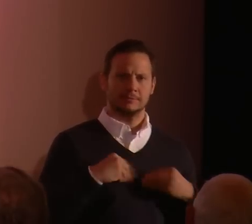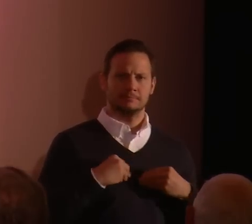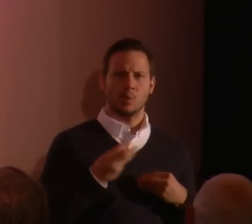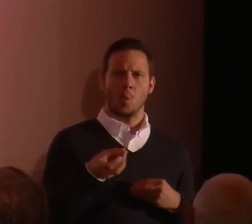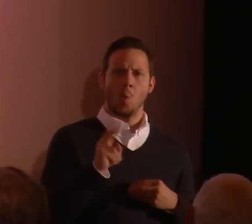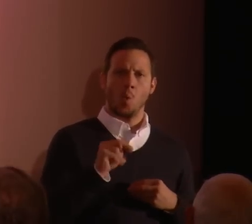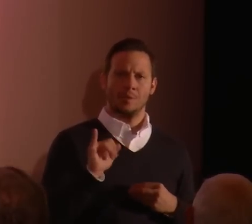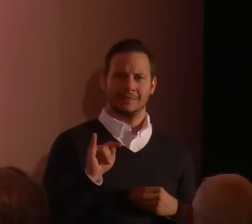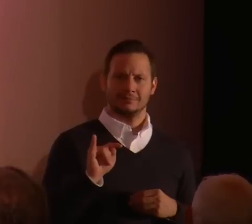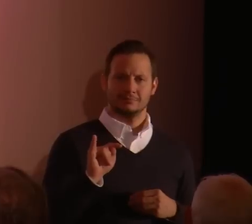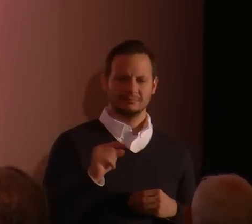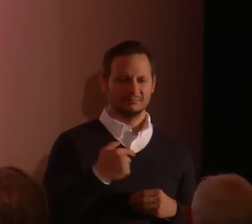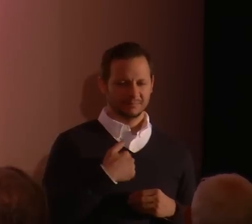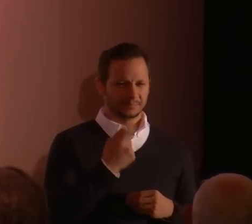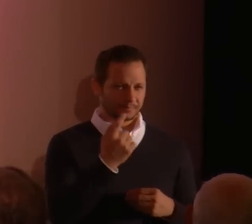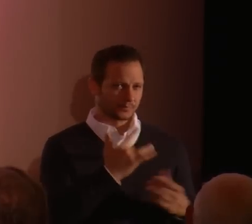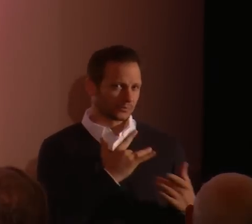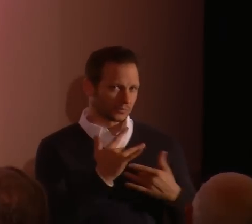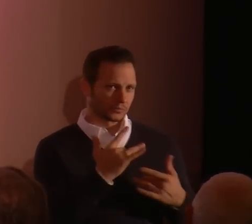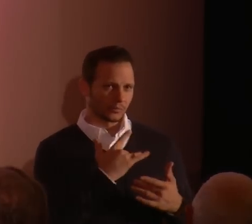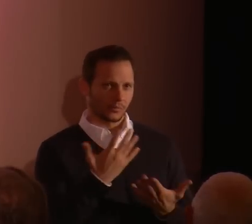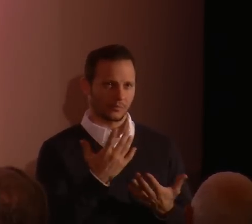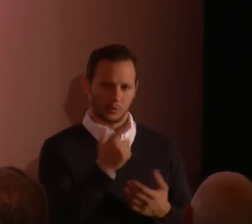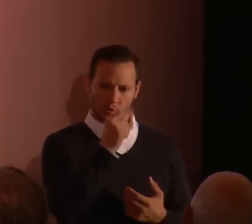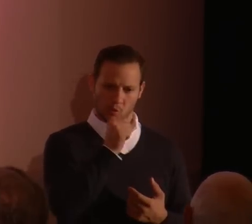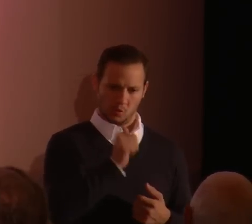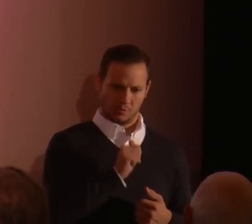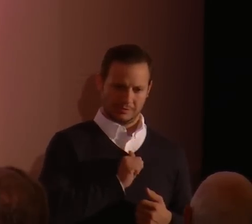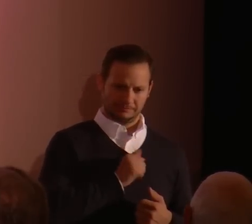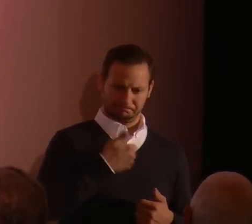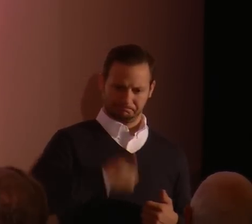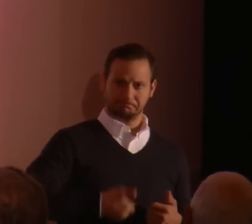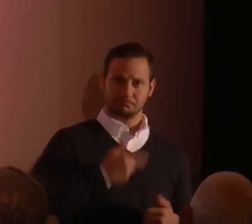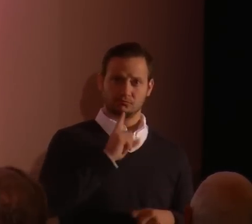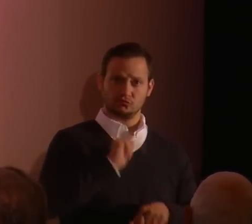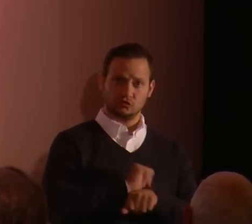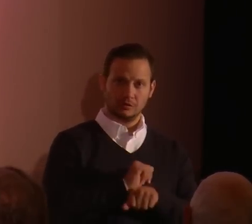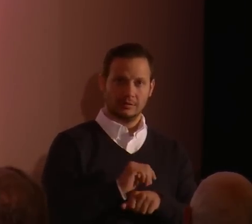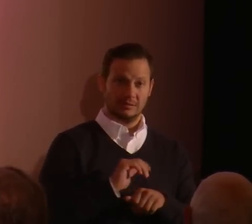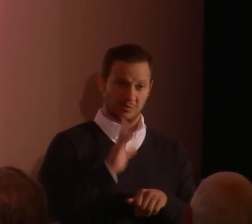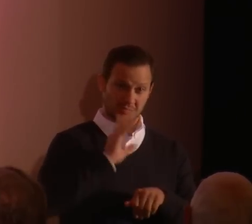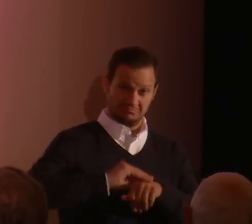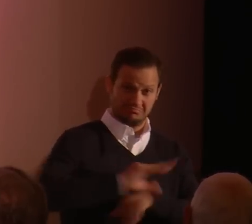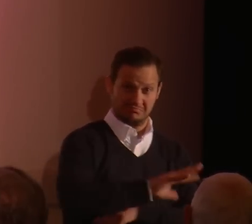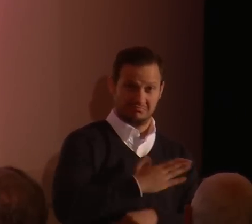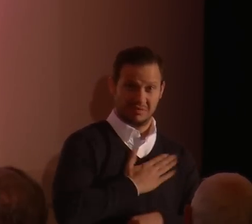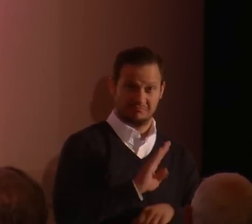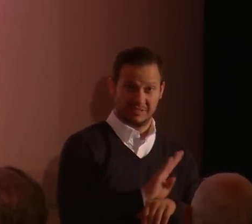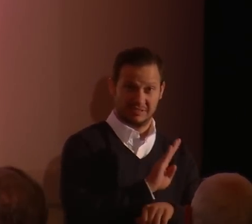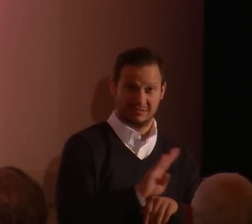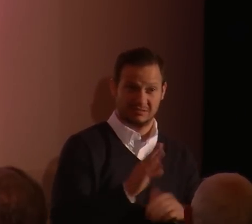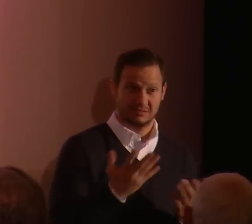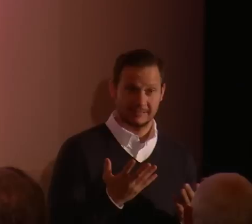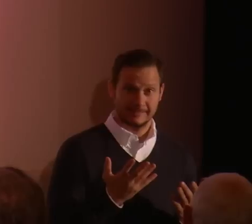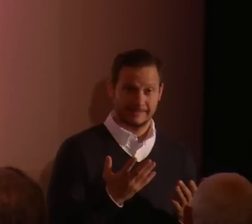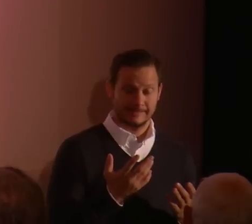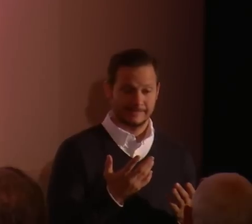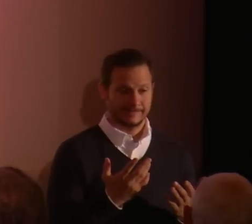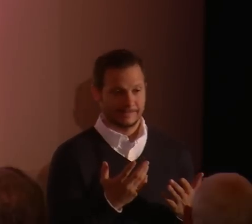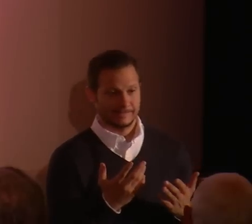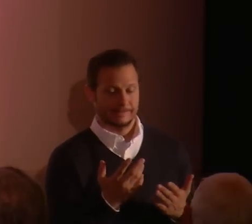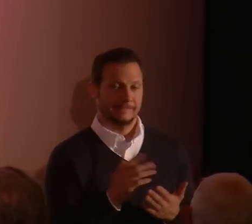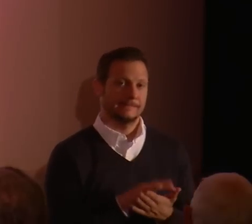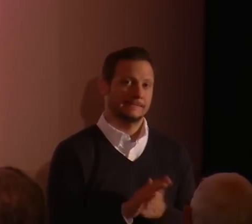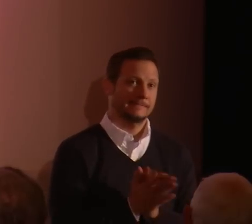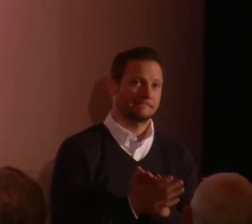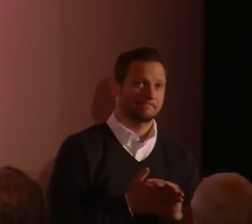I worried about the impact that being my authentic self could have on my business as I promoted the event. I worried about